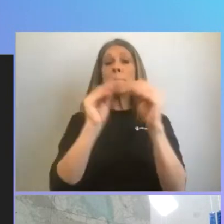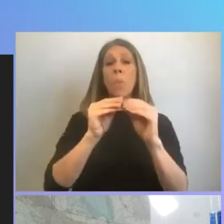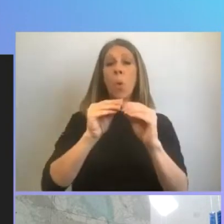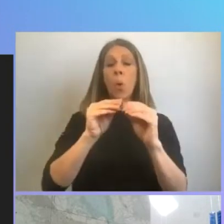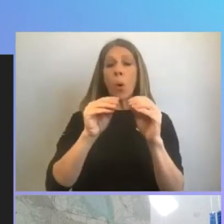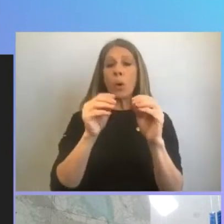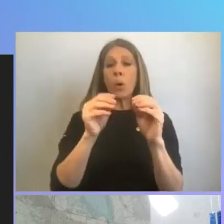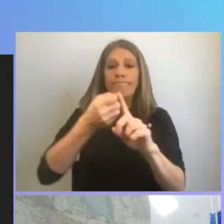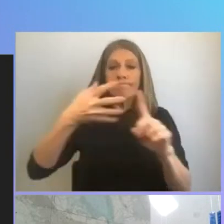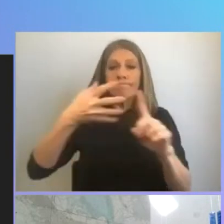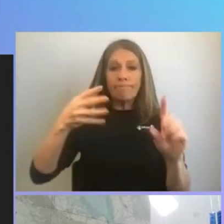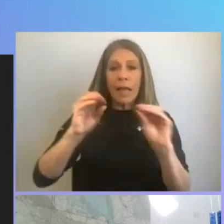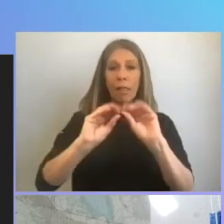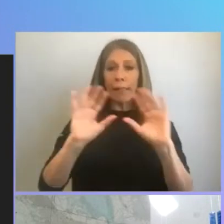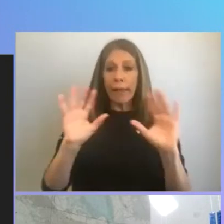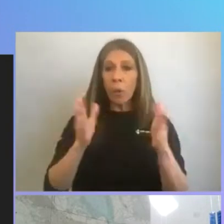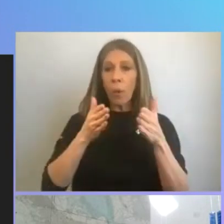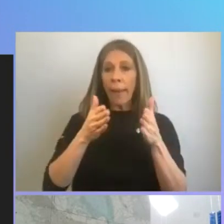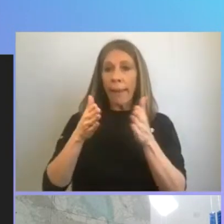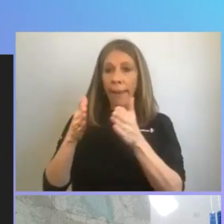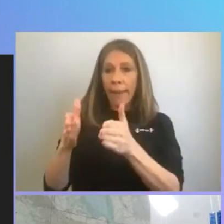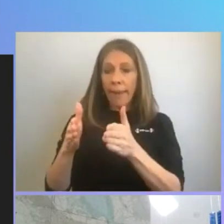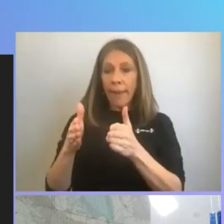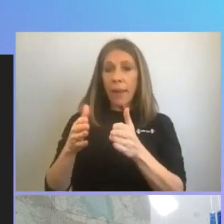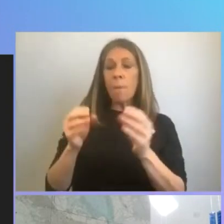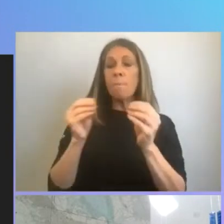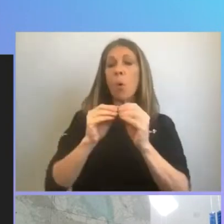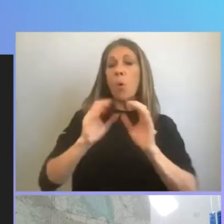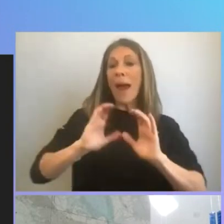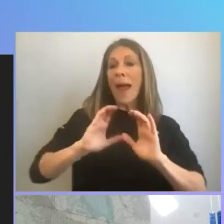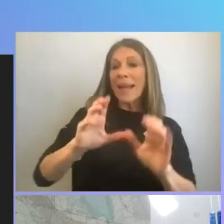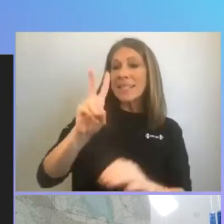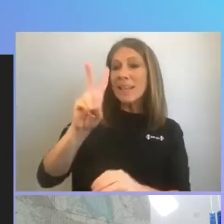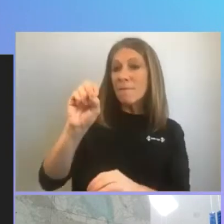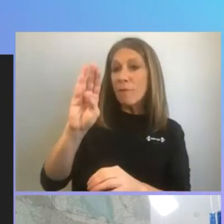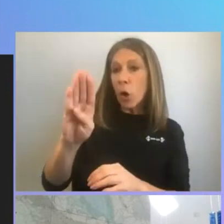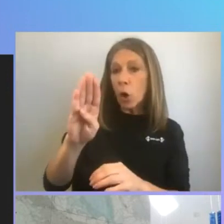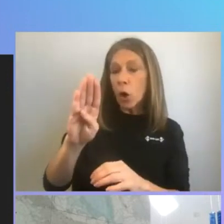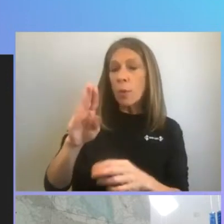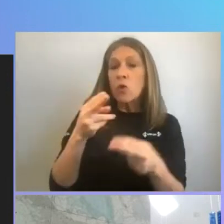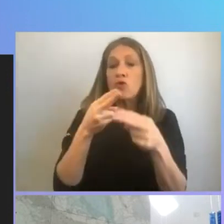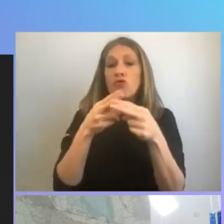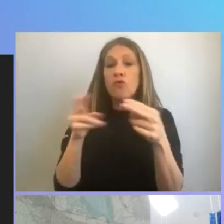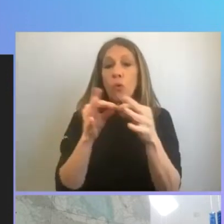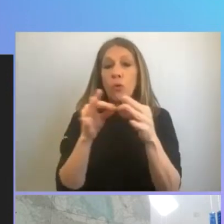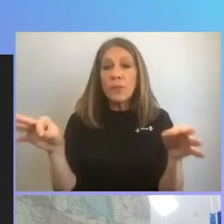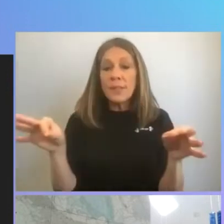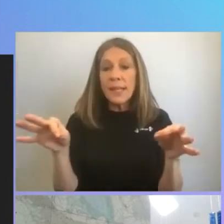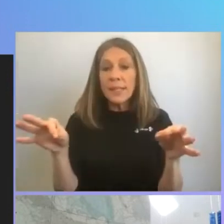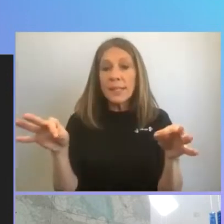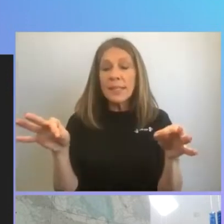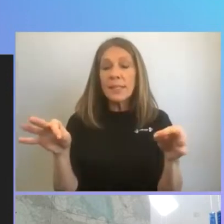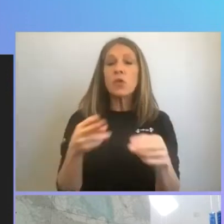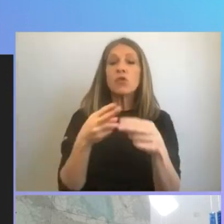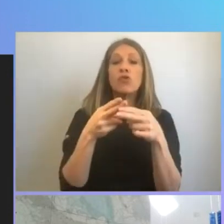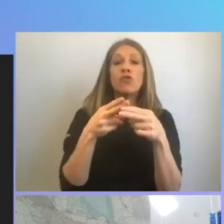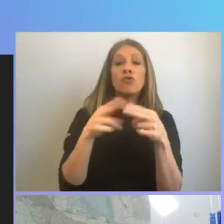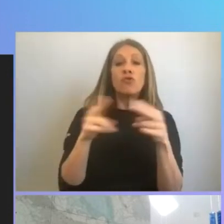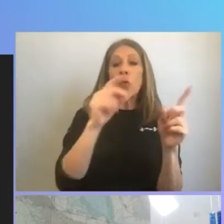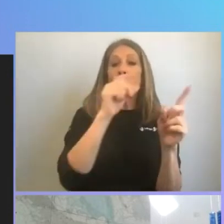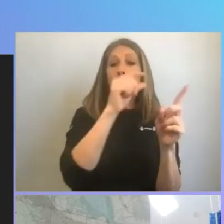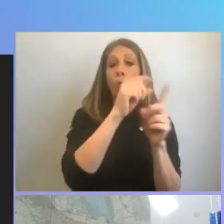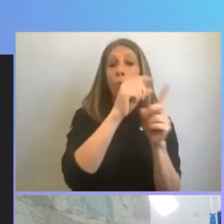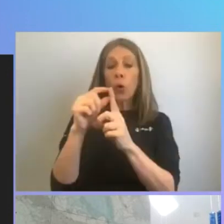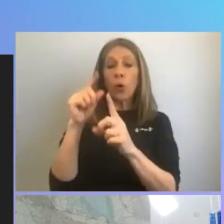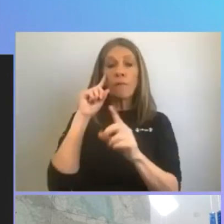bite-sized chunks, more active verb tense, shorter sentences, shorter words. So